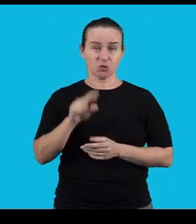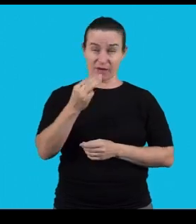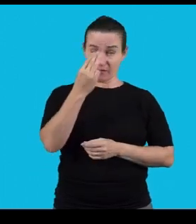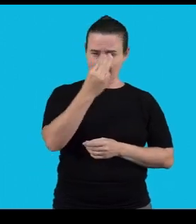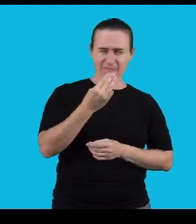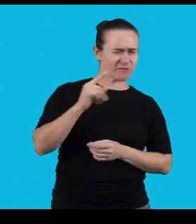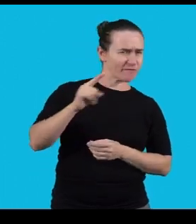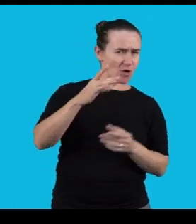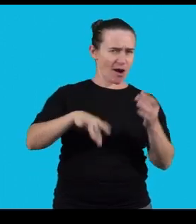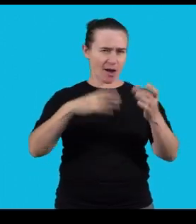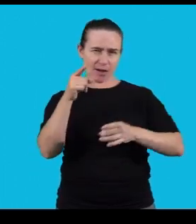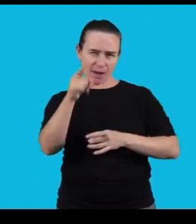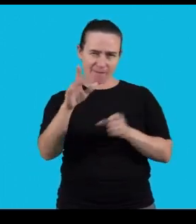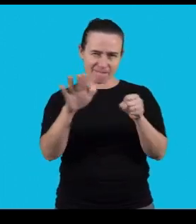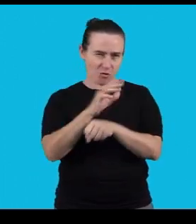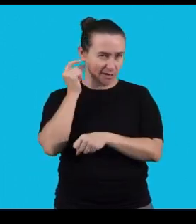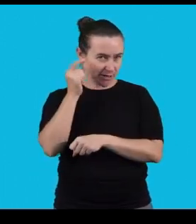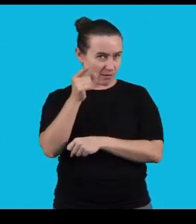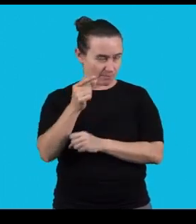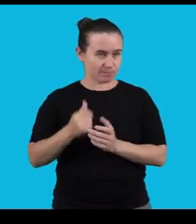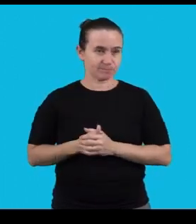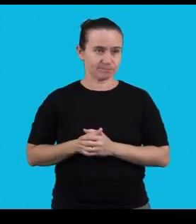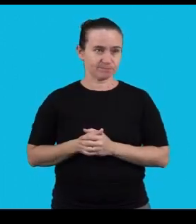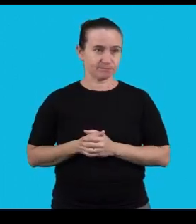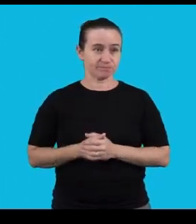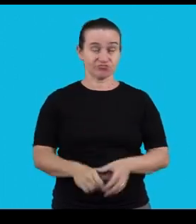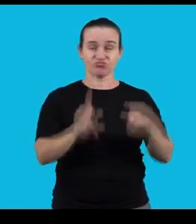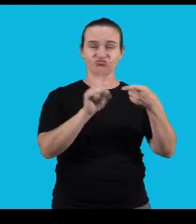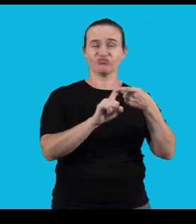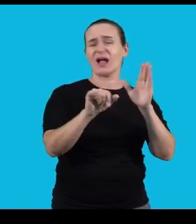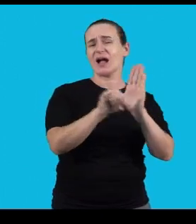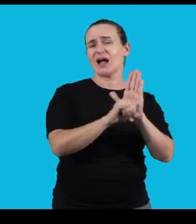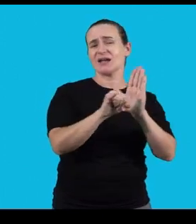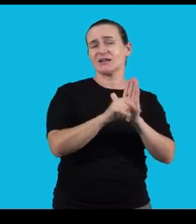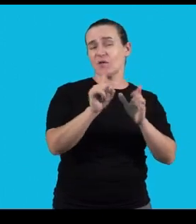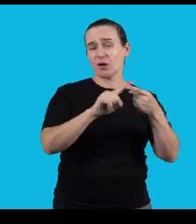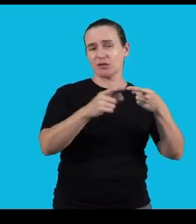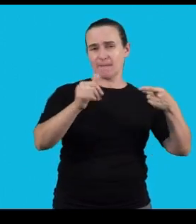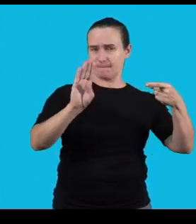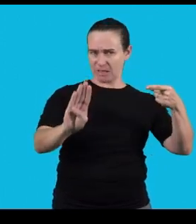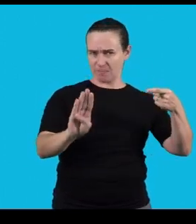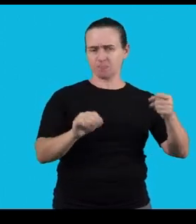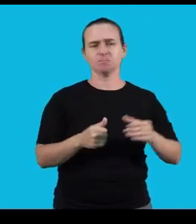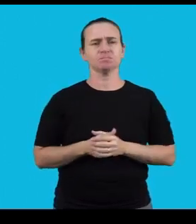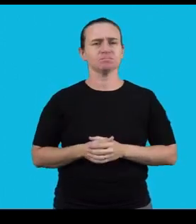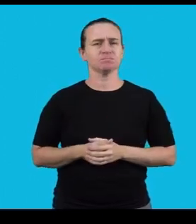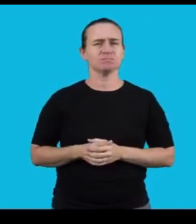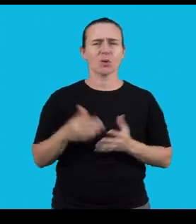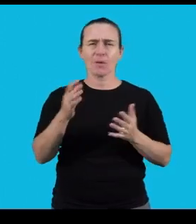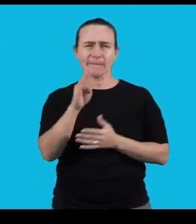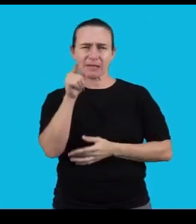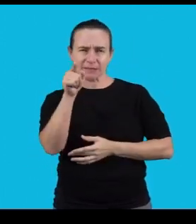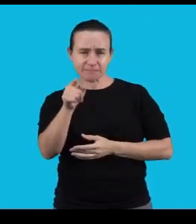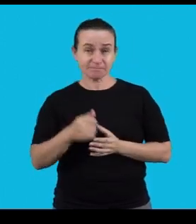engage with the diagram itself, is the full ear. 141, identify A, part B. So you come